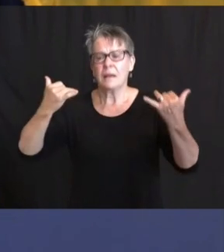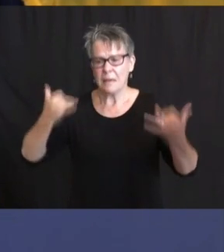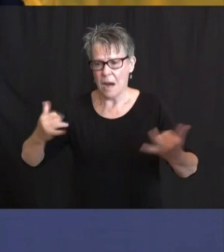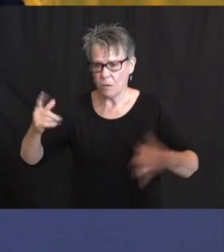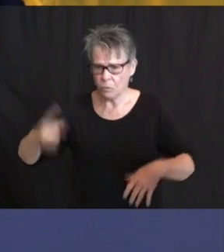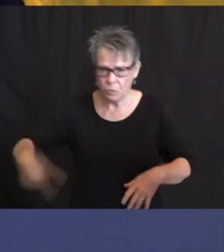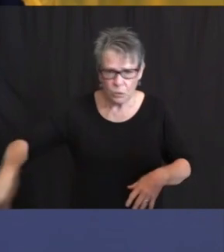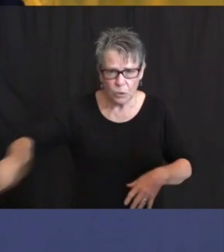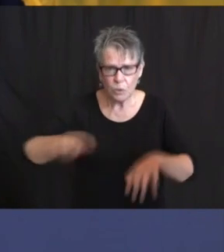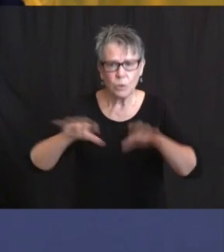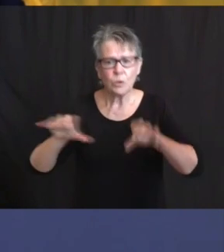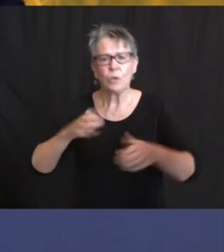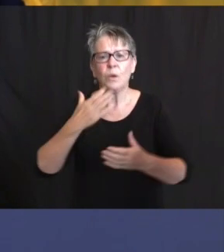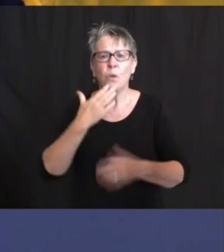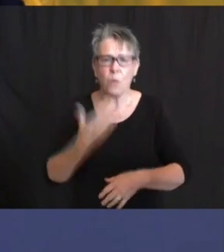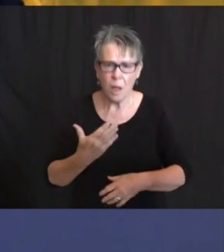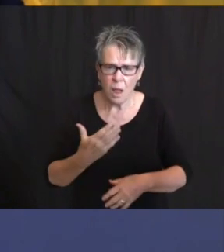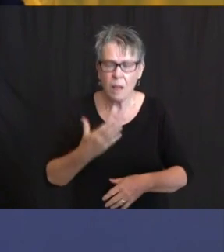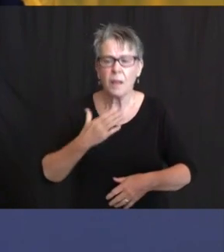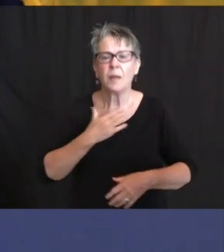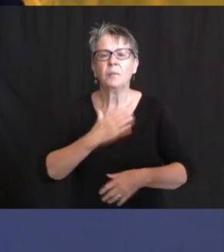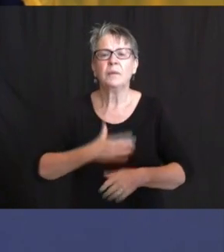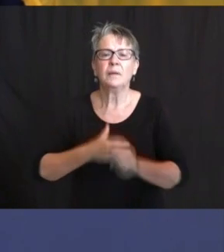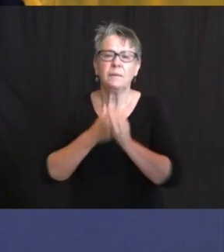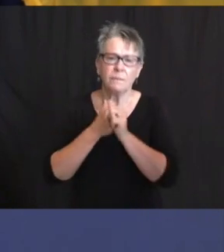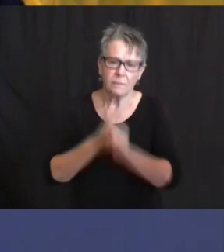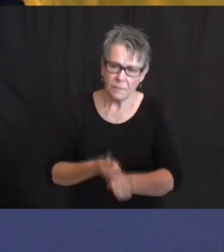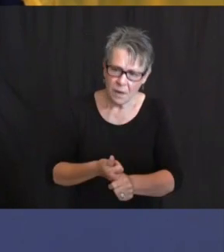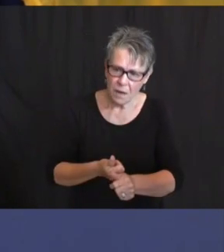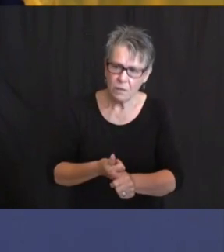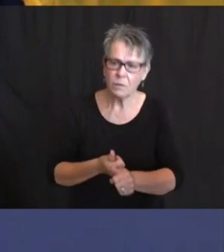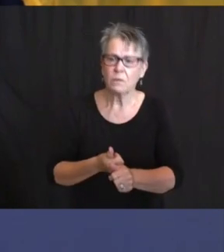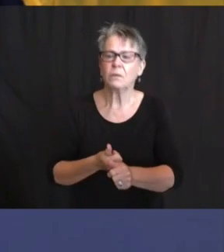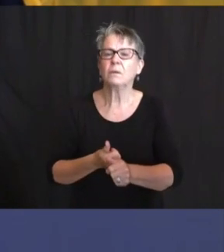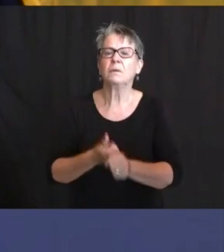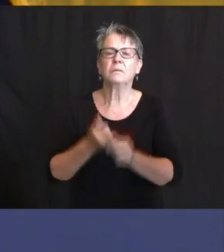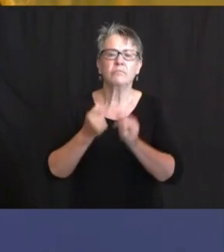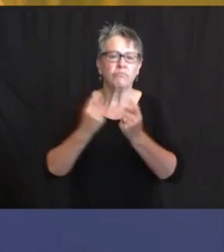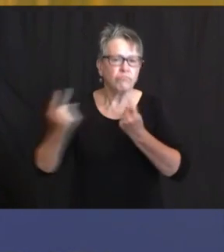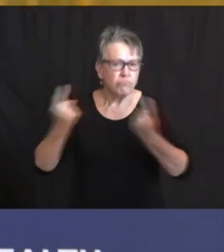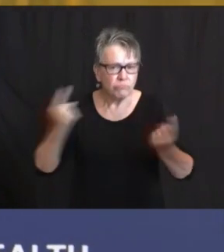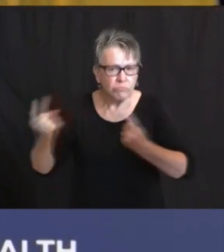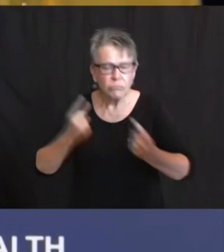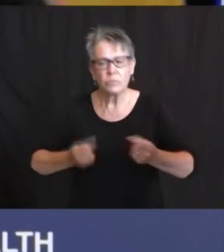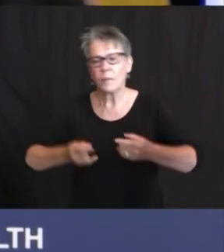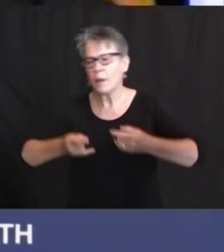All we can ask is please, please, please keep it up. Thank you all. God bless.